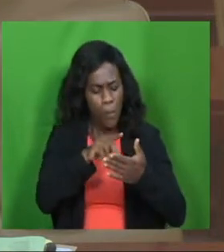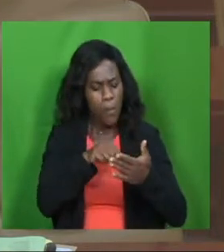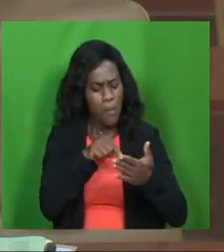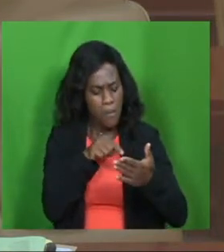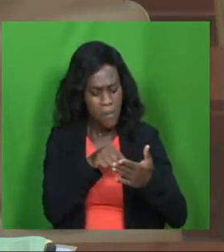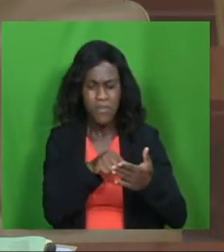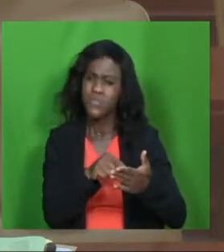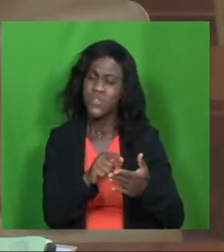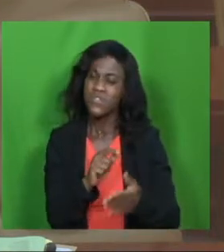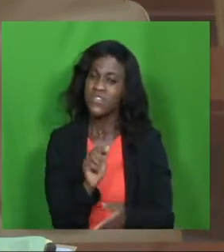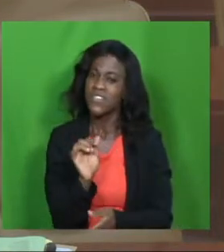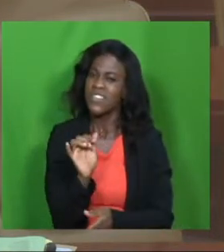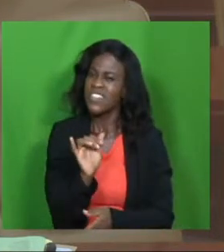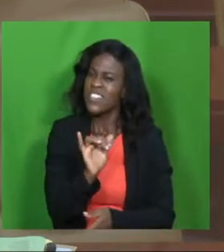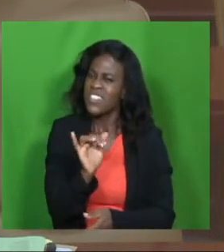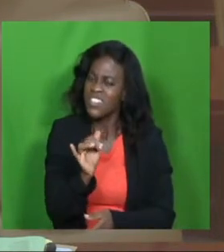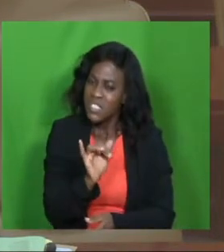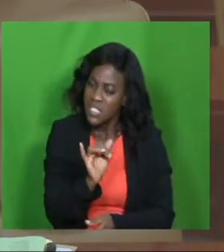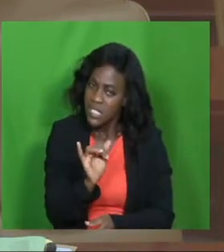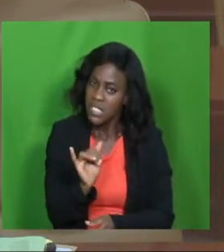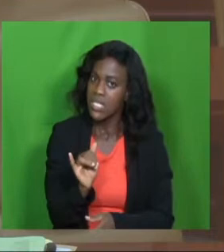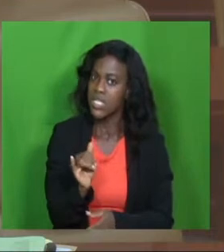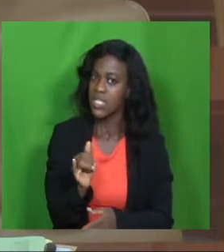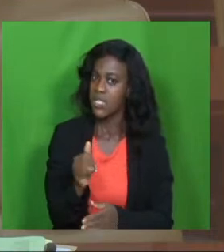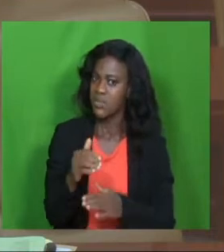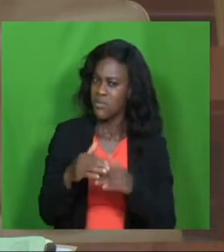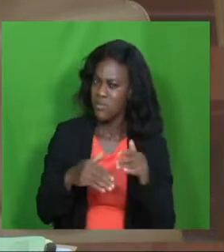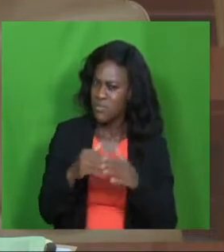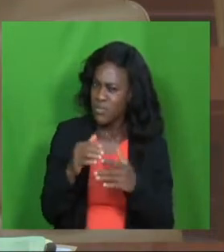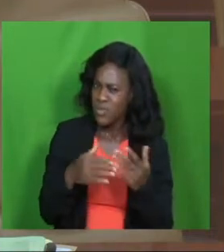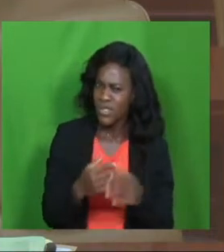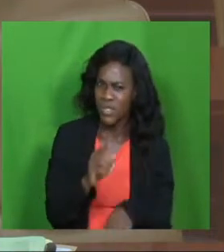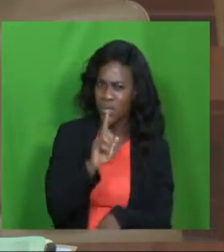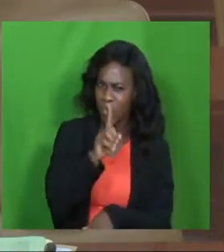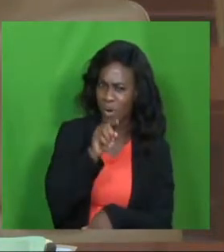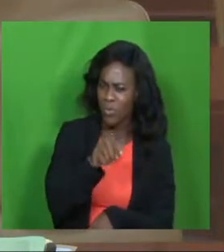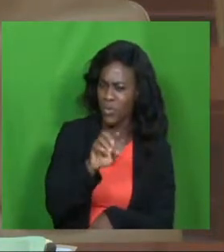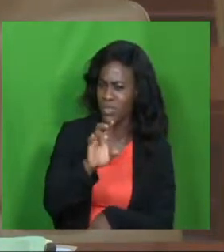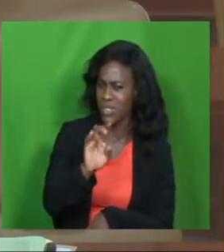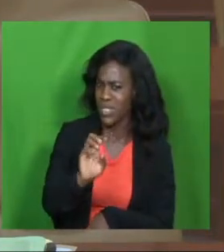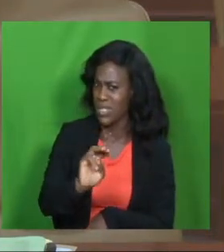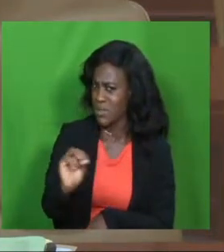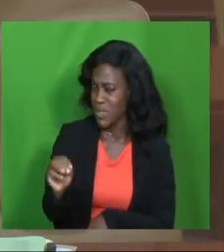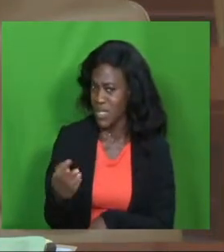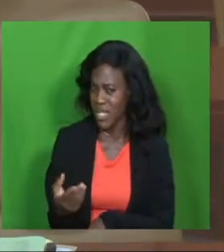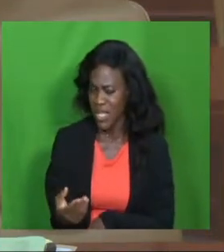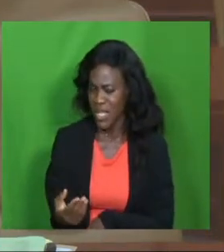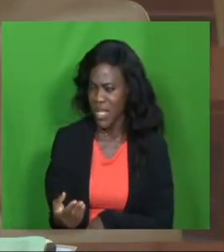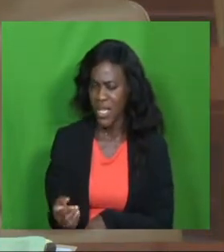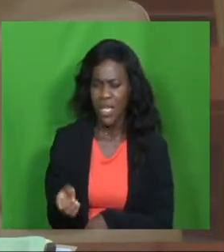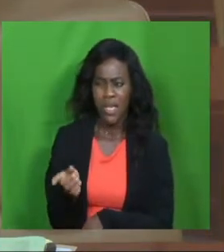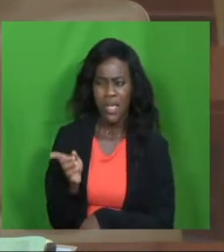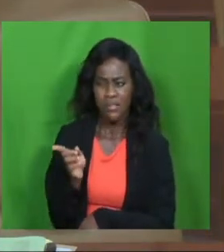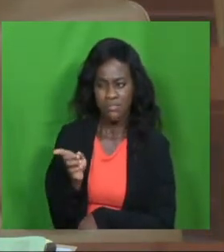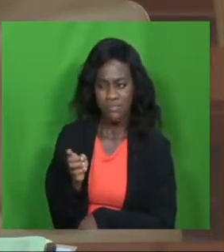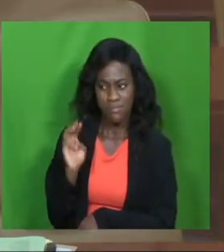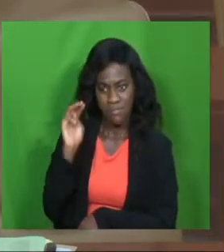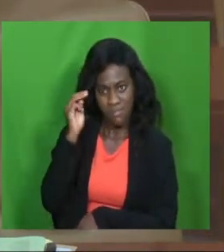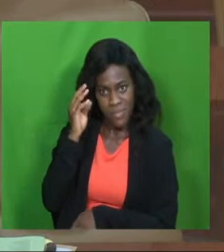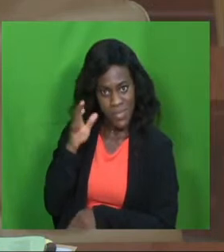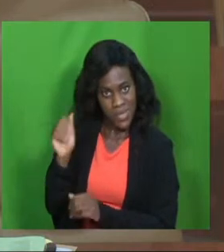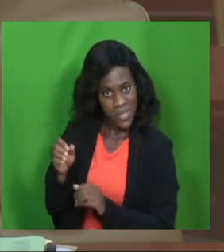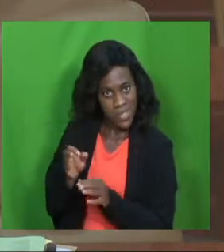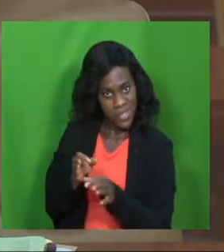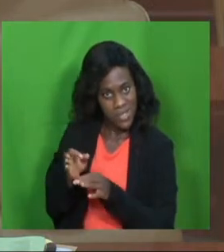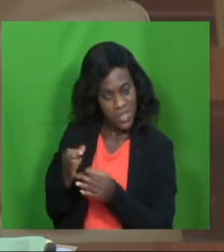similar are than in other areas for 1.8 million Ghana cedis. Can the Minister explain to us what